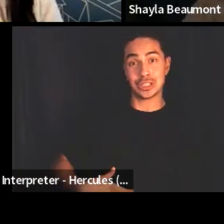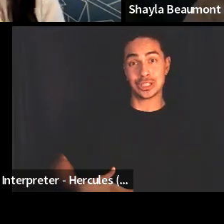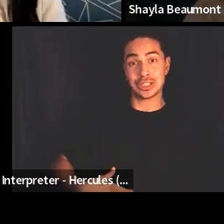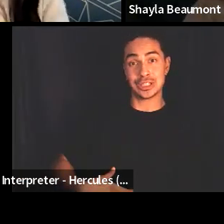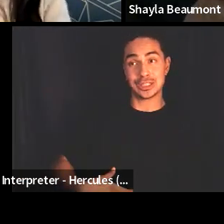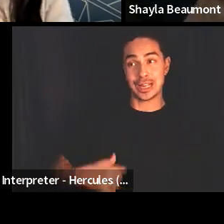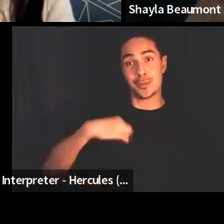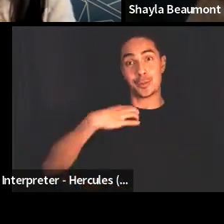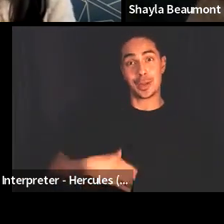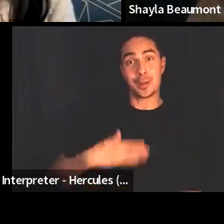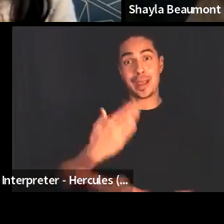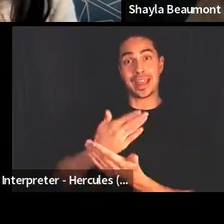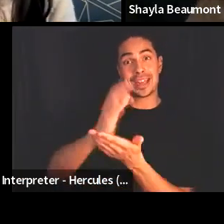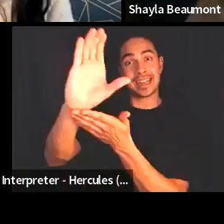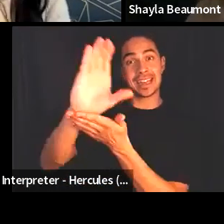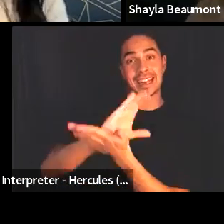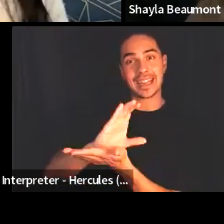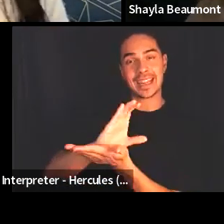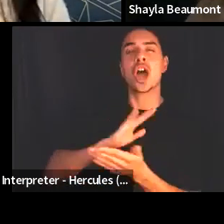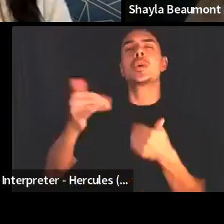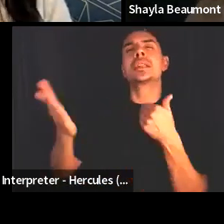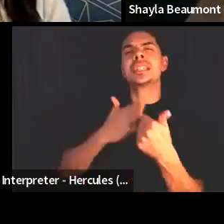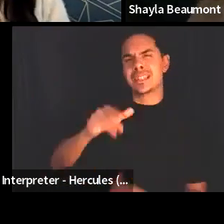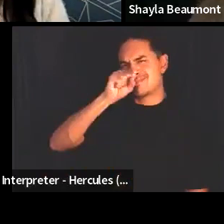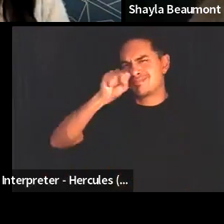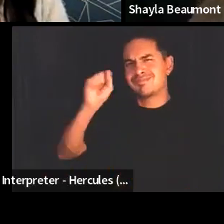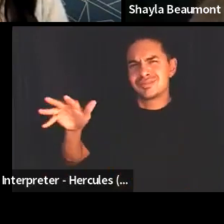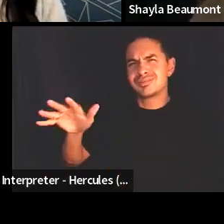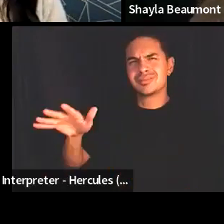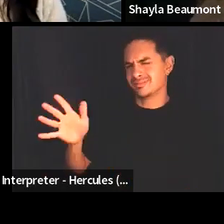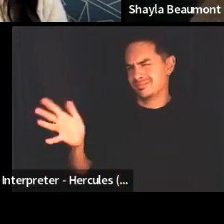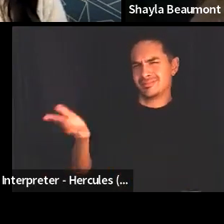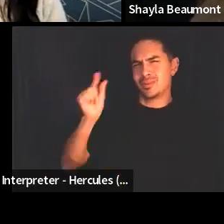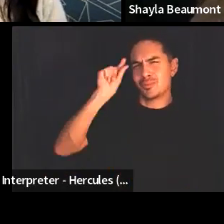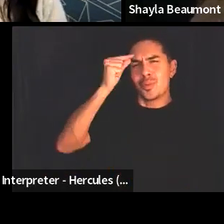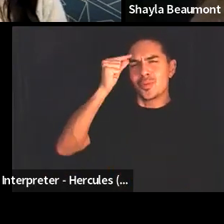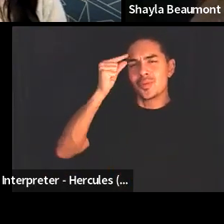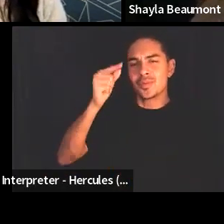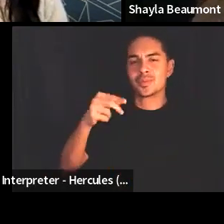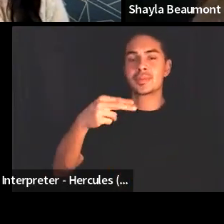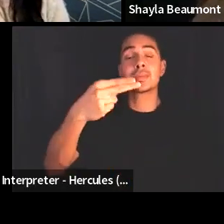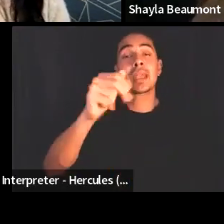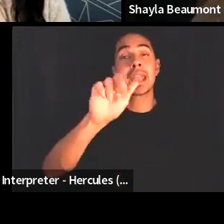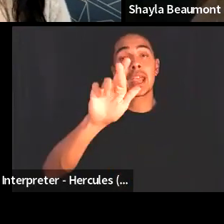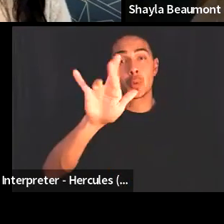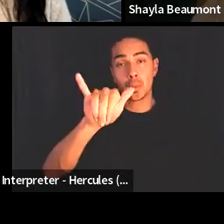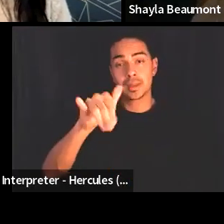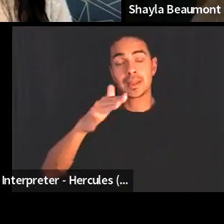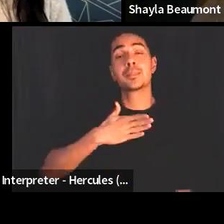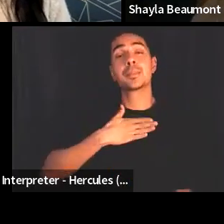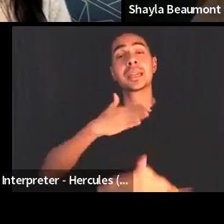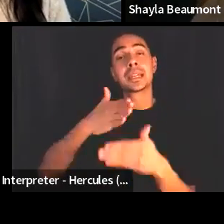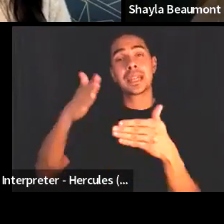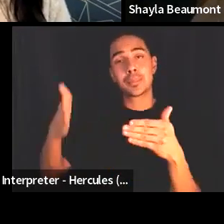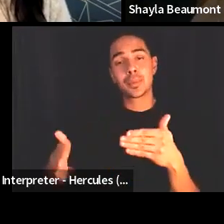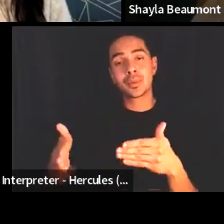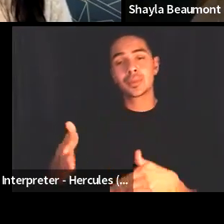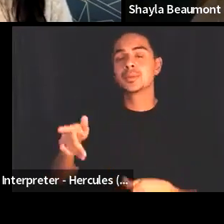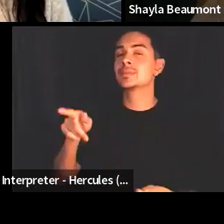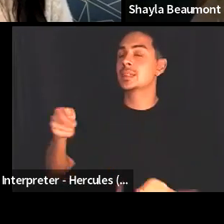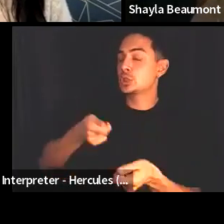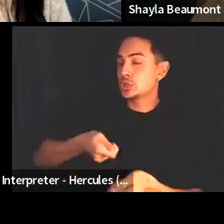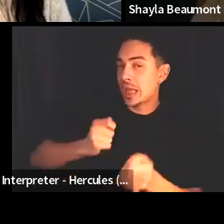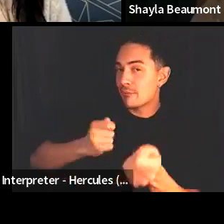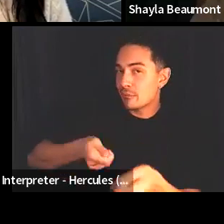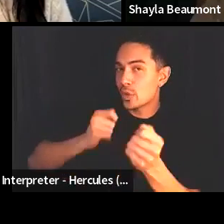him. I could have scorned him, but Harry is across the street and he's a wonderful neighbor, man. He like shovels and